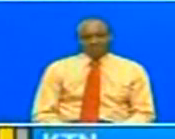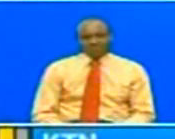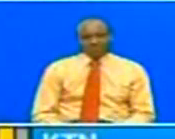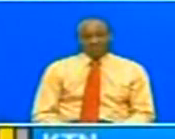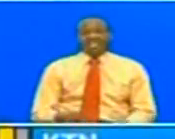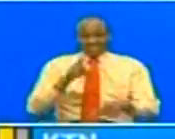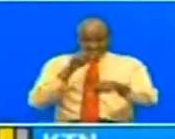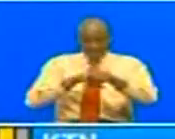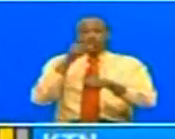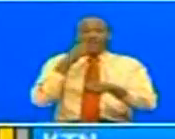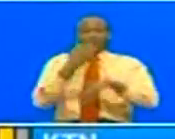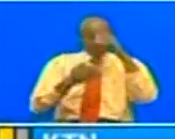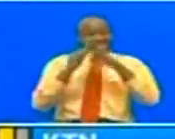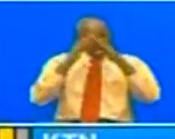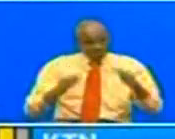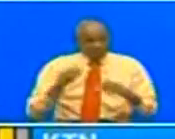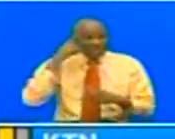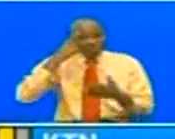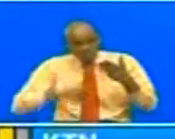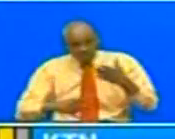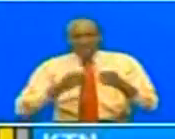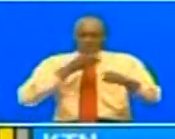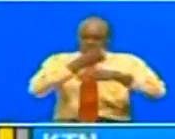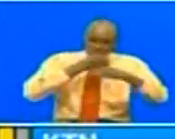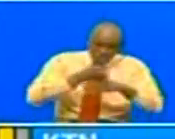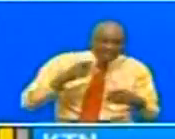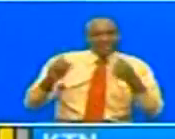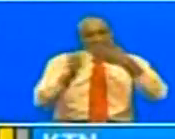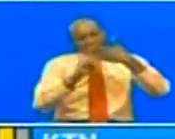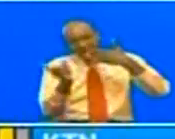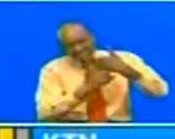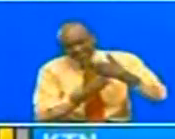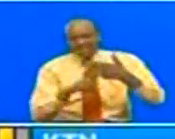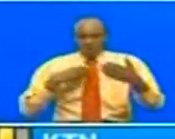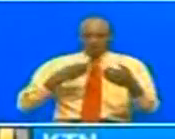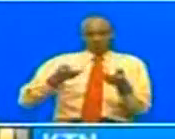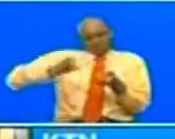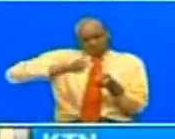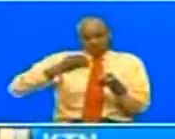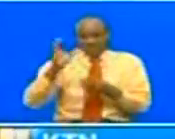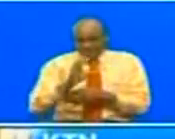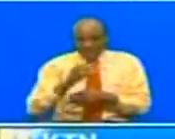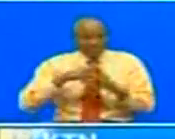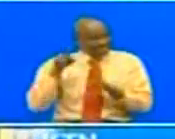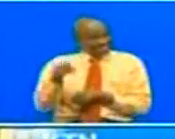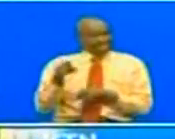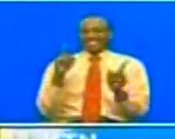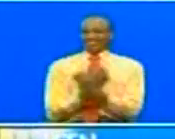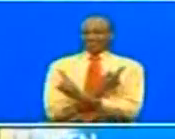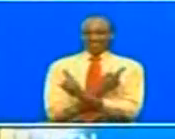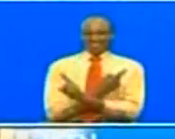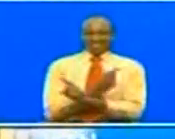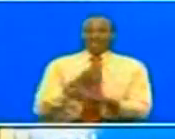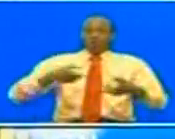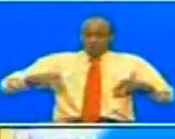When you want to construct a house, you think of timber, iron sheets, brick and mortar, but probably not this, a